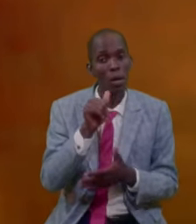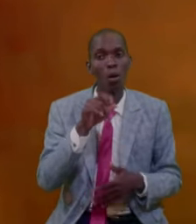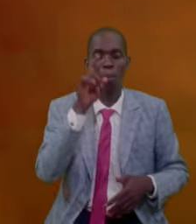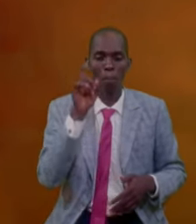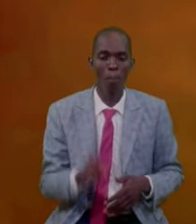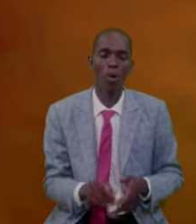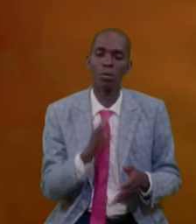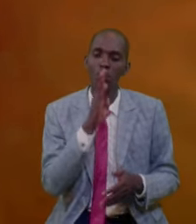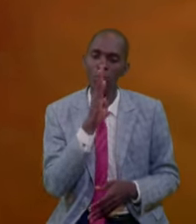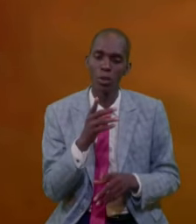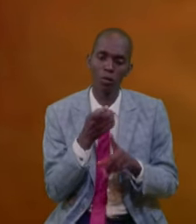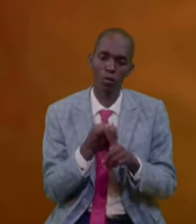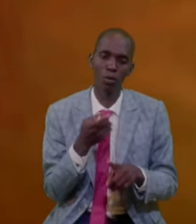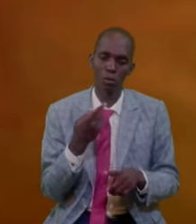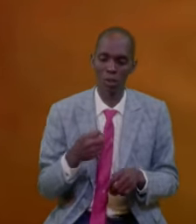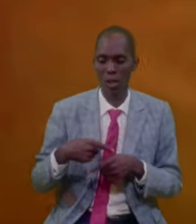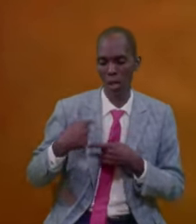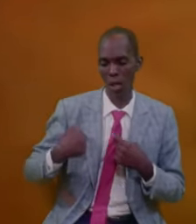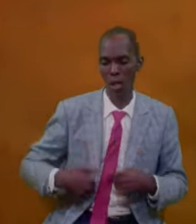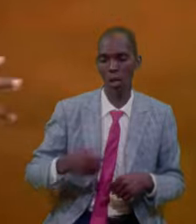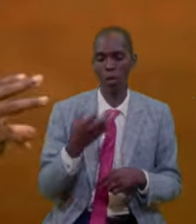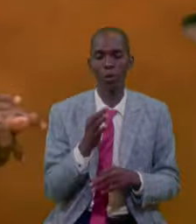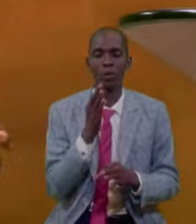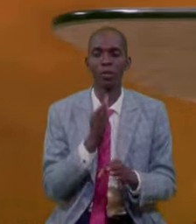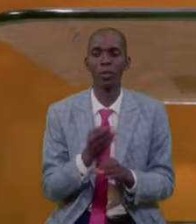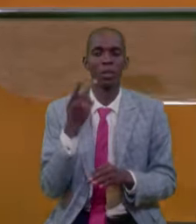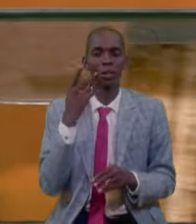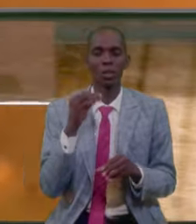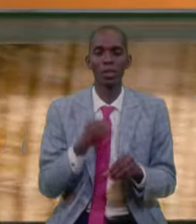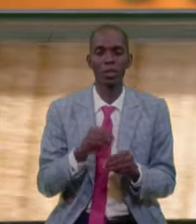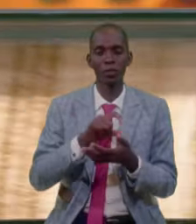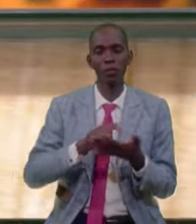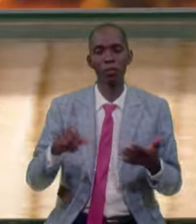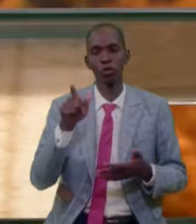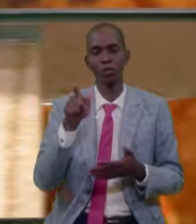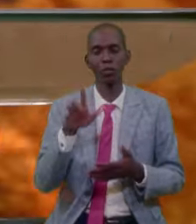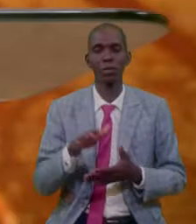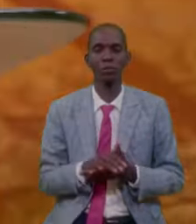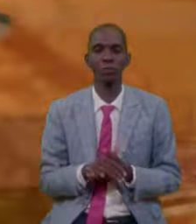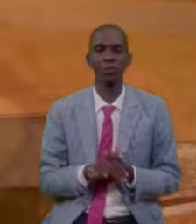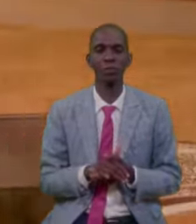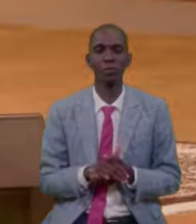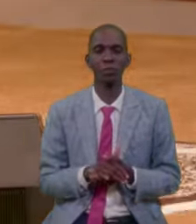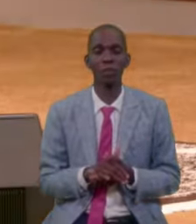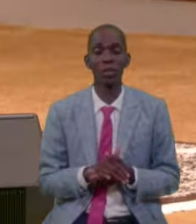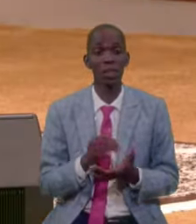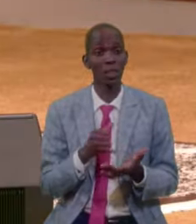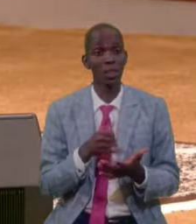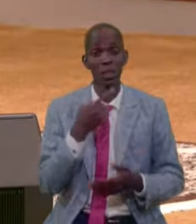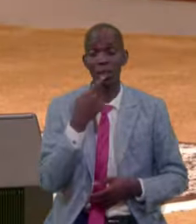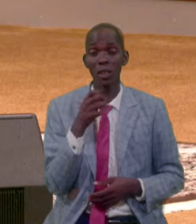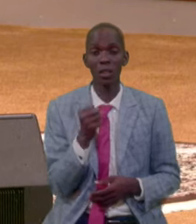the heart of faith. Look at verse 25. In verse 25, it